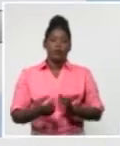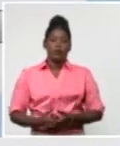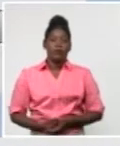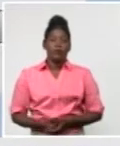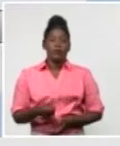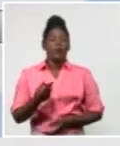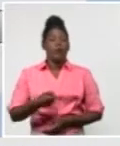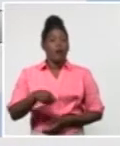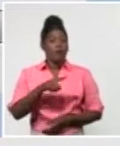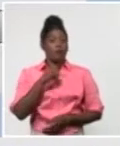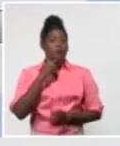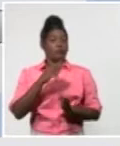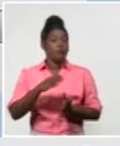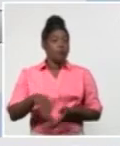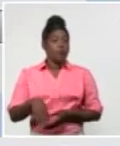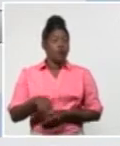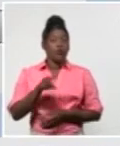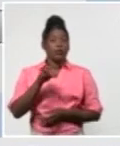Yesterday,